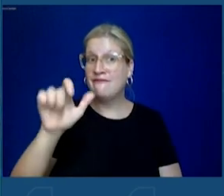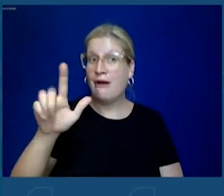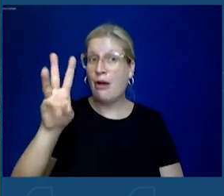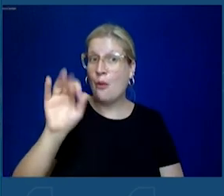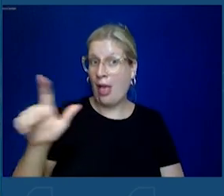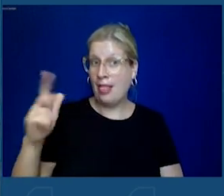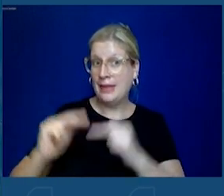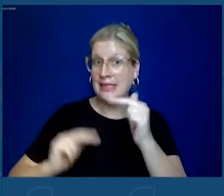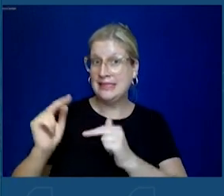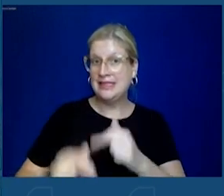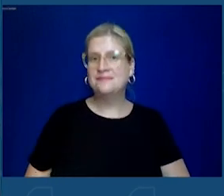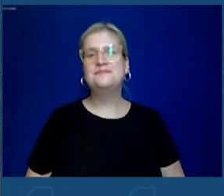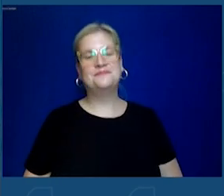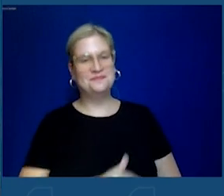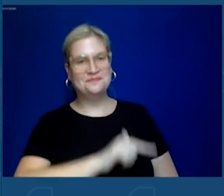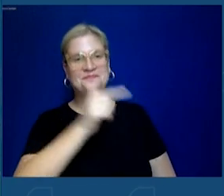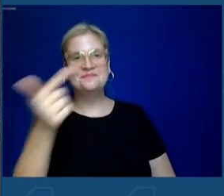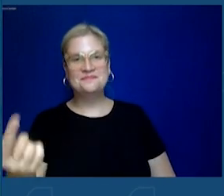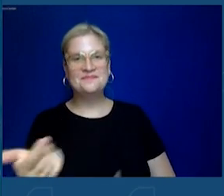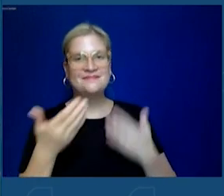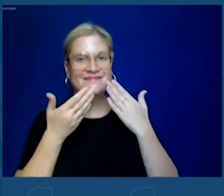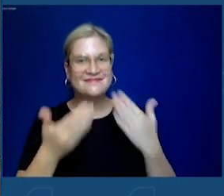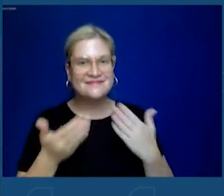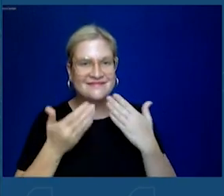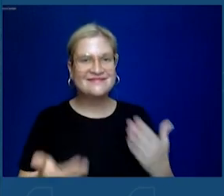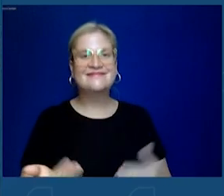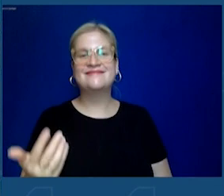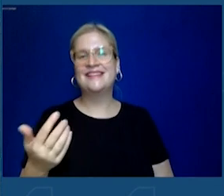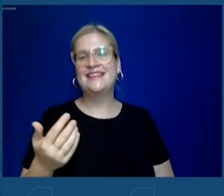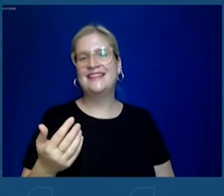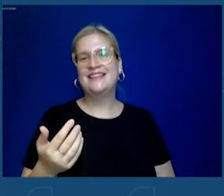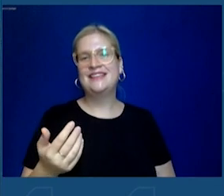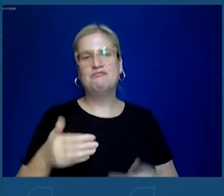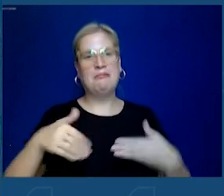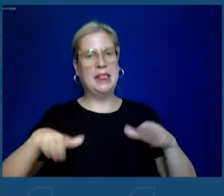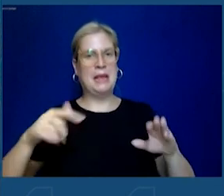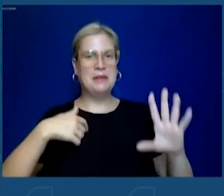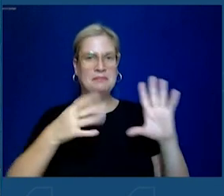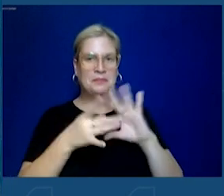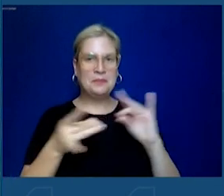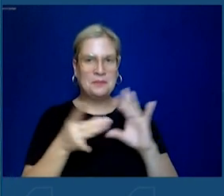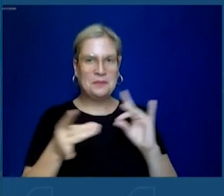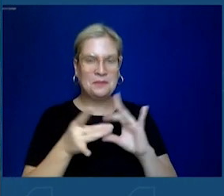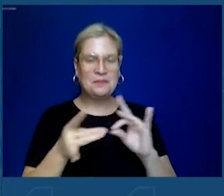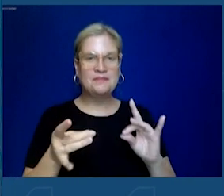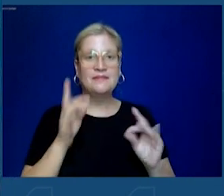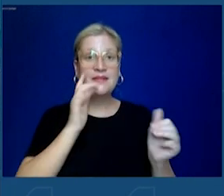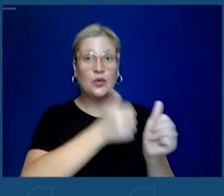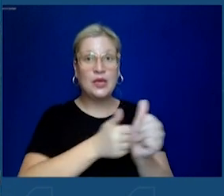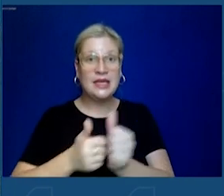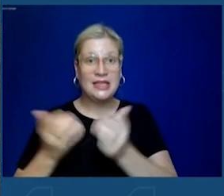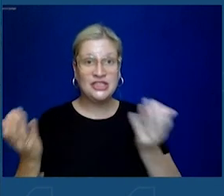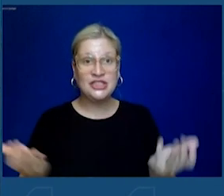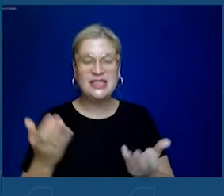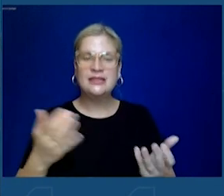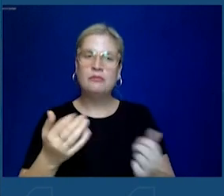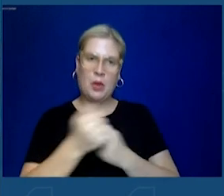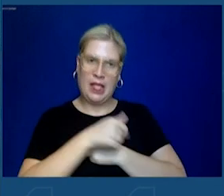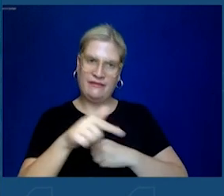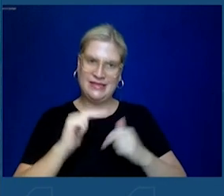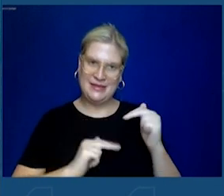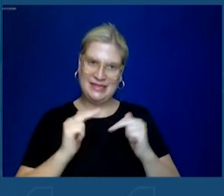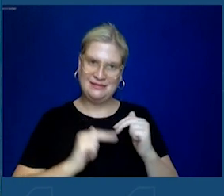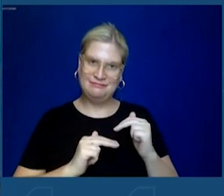Thank you very much for allowing me to add a few words. And on behalf of all the residents here, we love this place. We love this